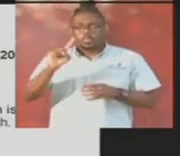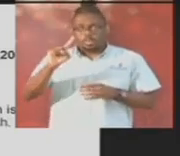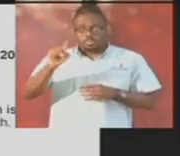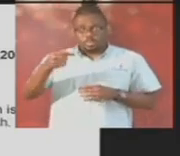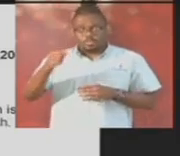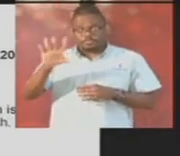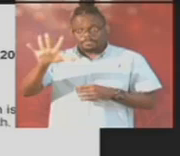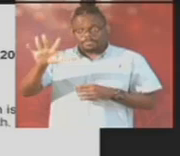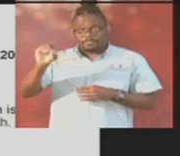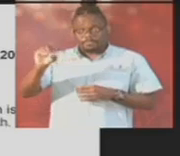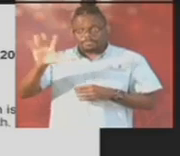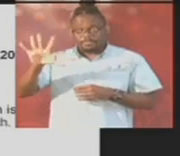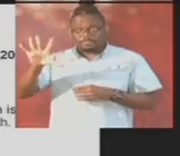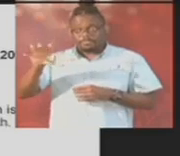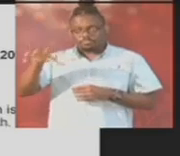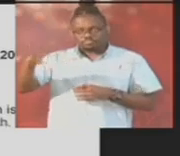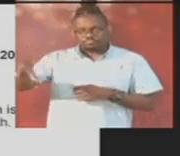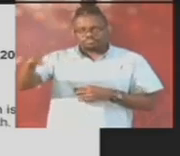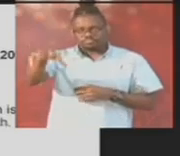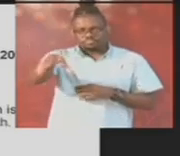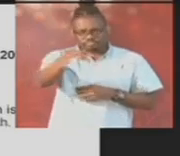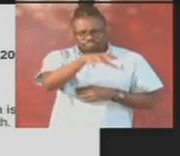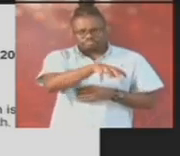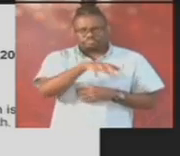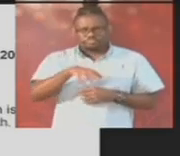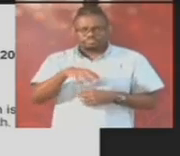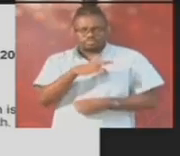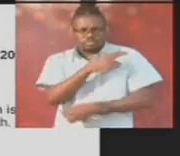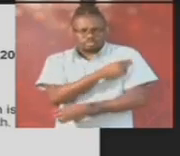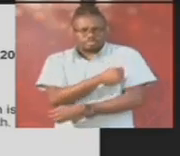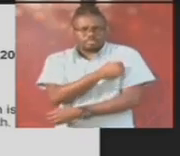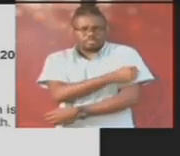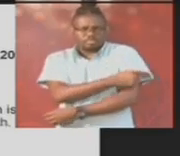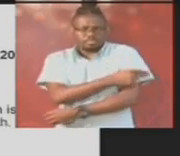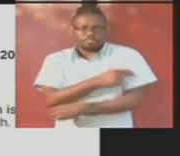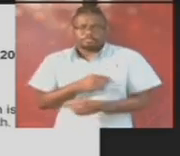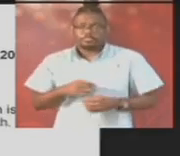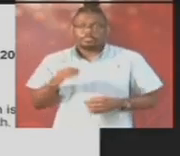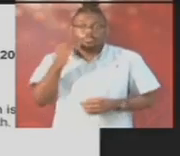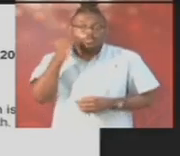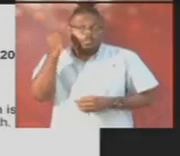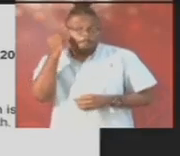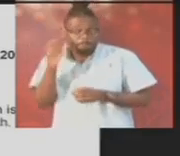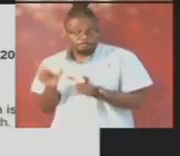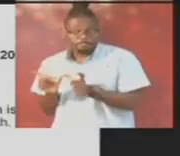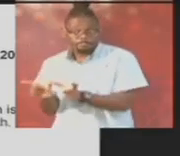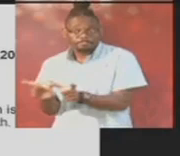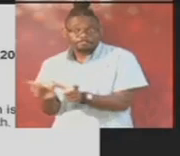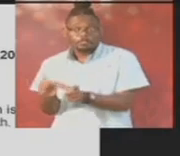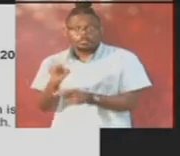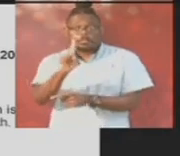hospitals and the community sites. At the home isolation sites, we have 1,192,